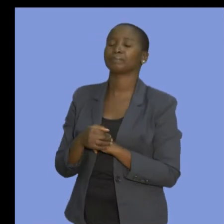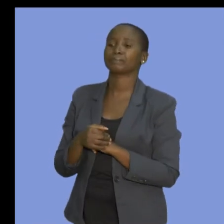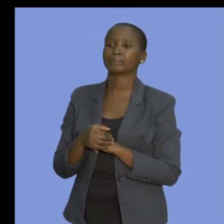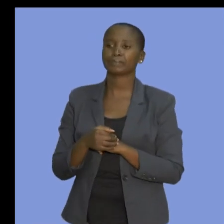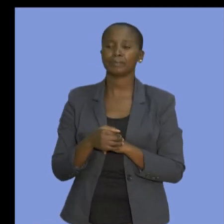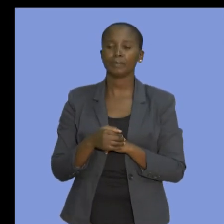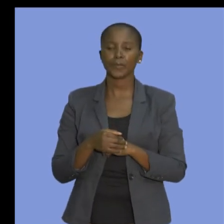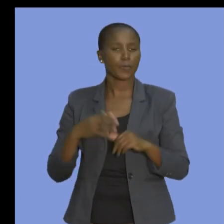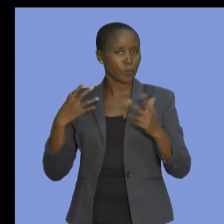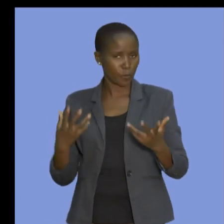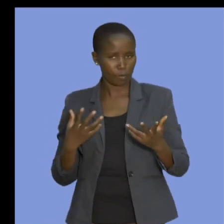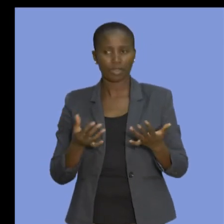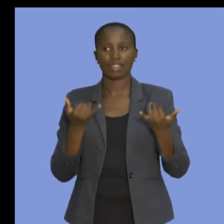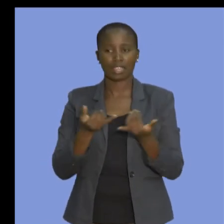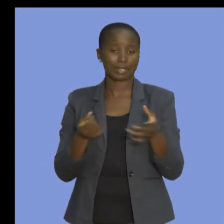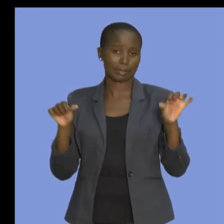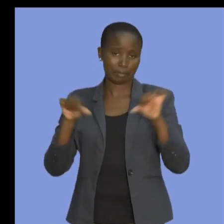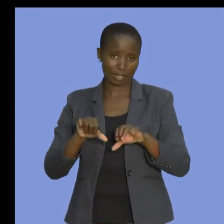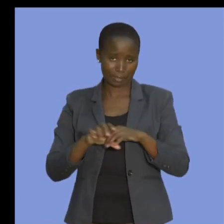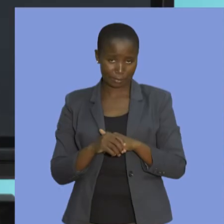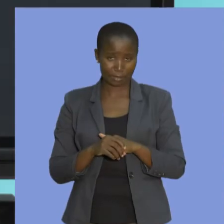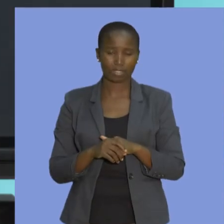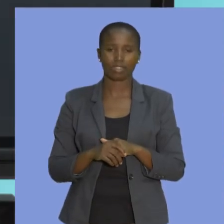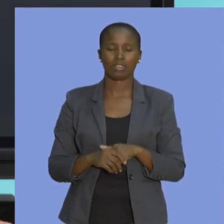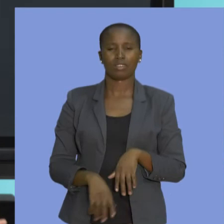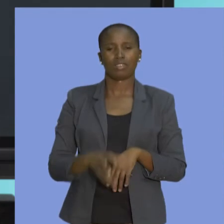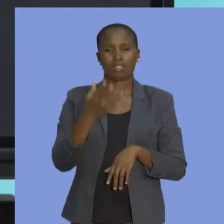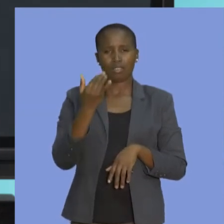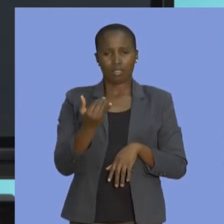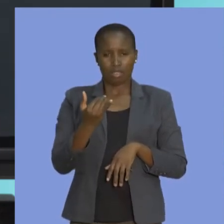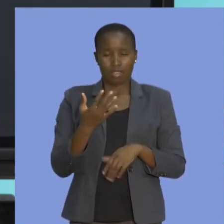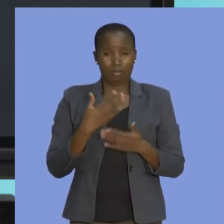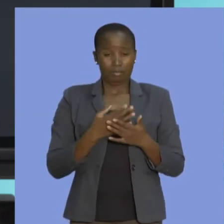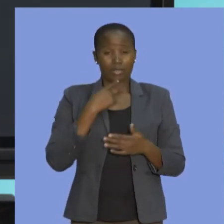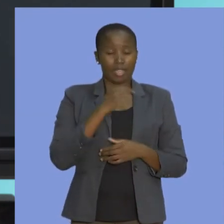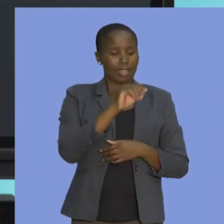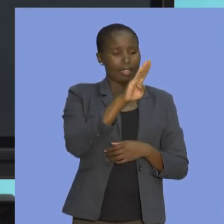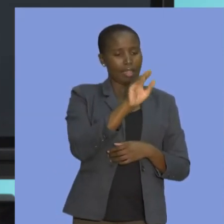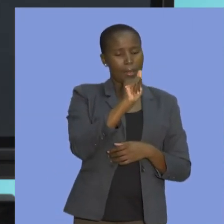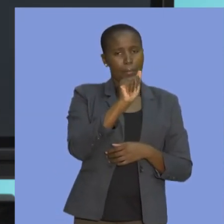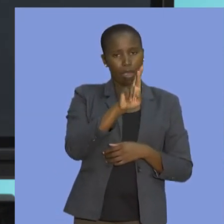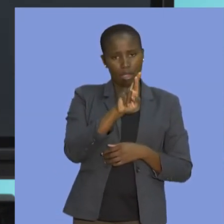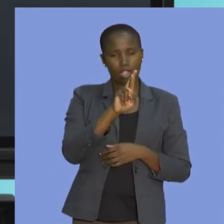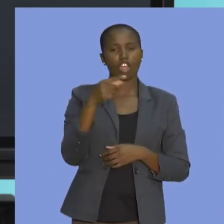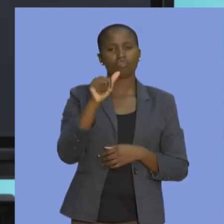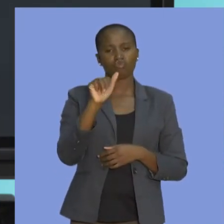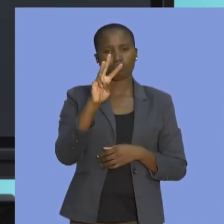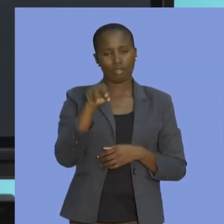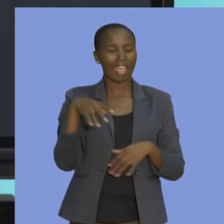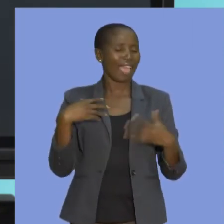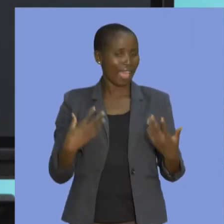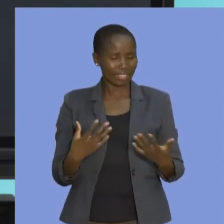So we're back. What we've discussed is a bar graph and histogram. Okay? Are we all